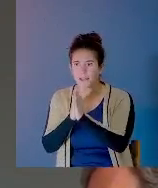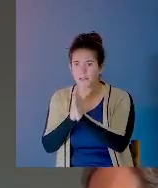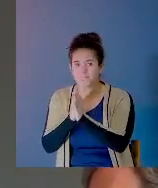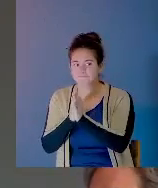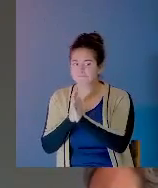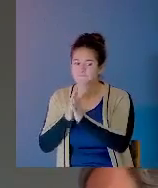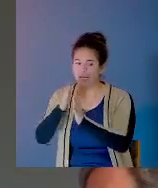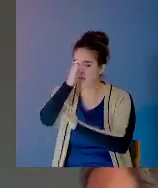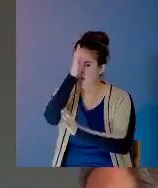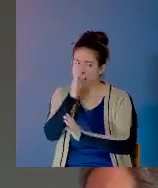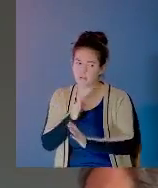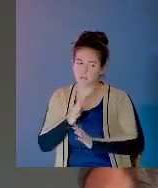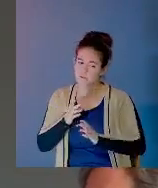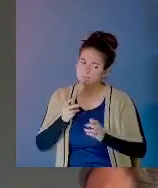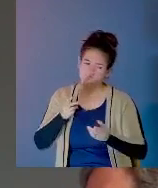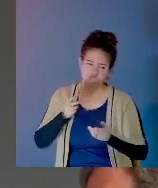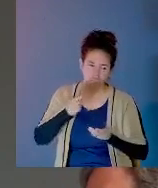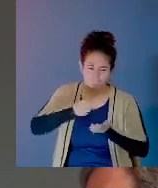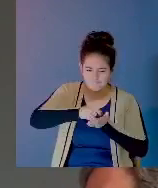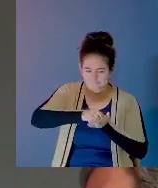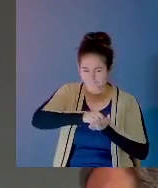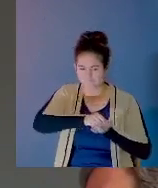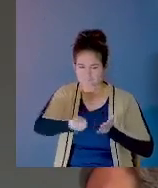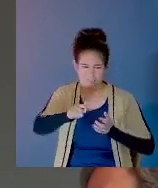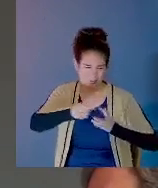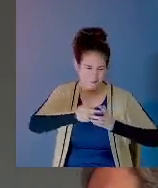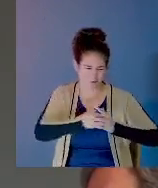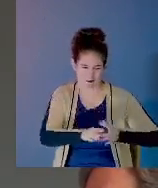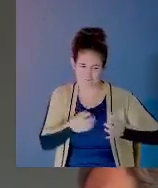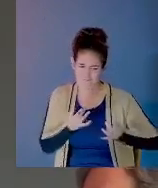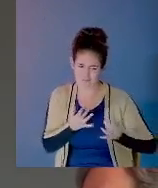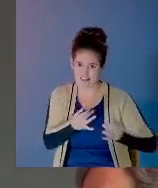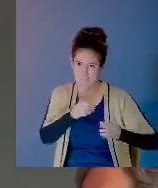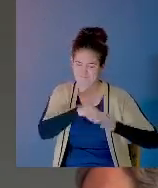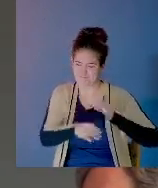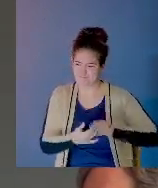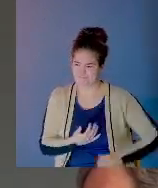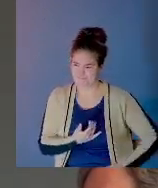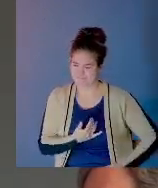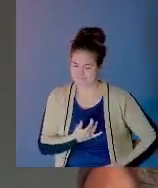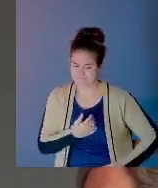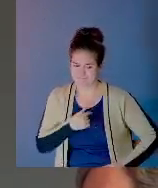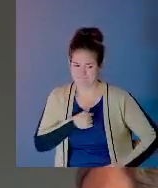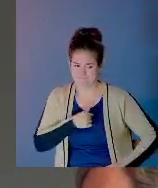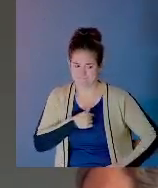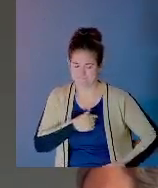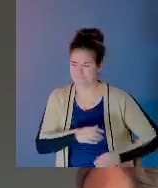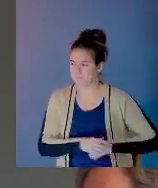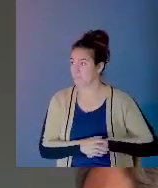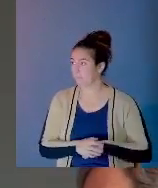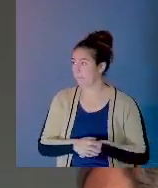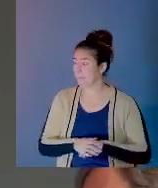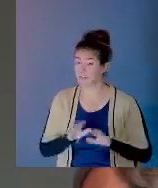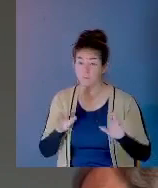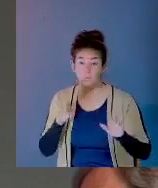you know, too. And so it's so cool because when I was thinking about the story